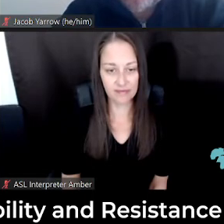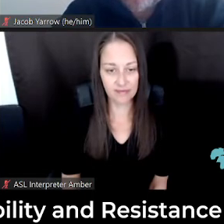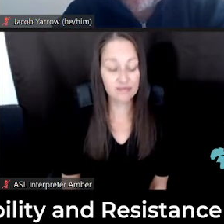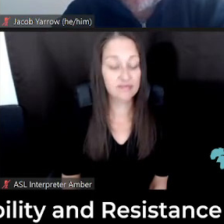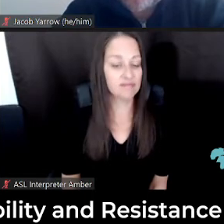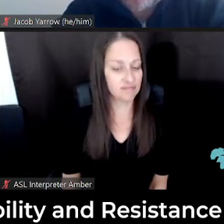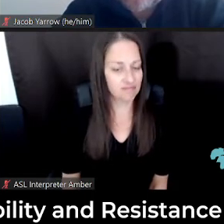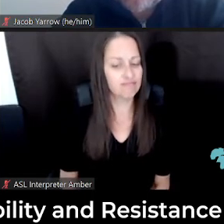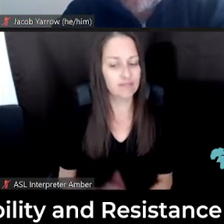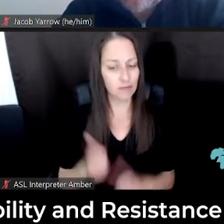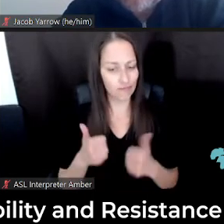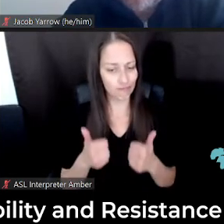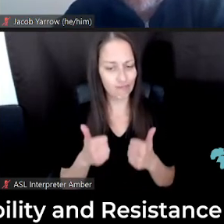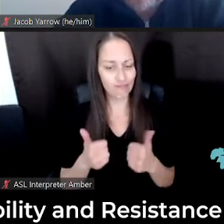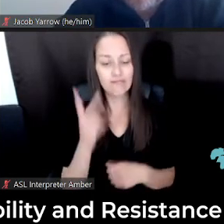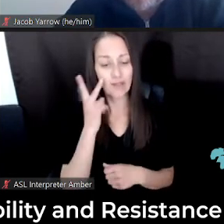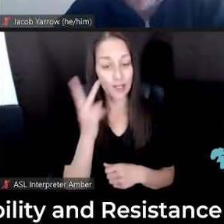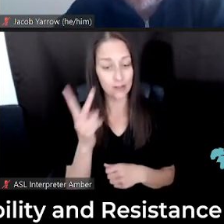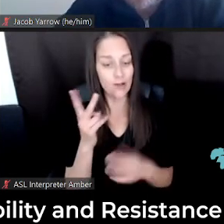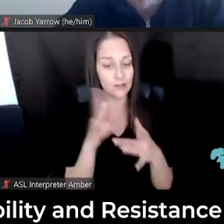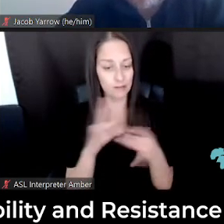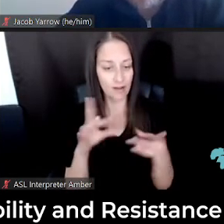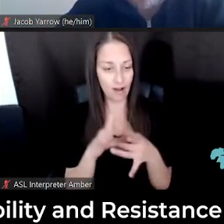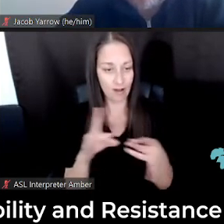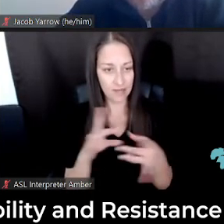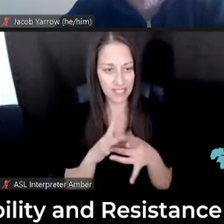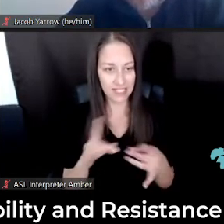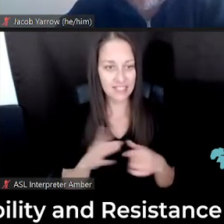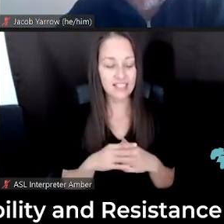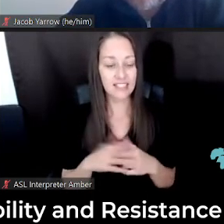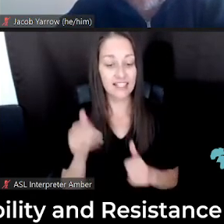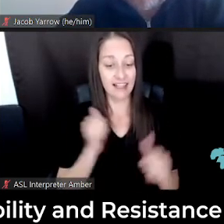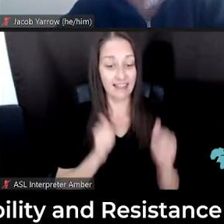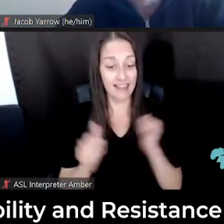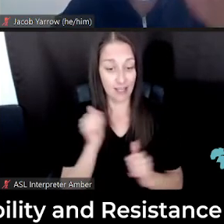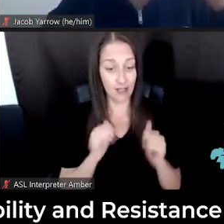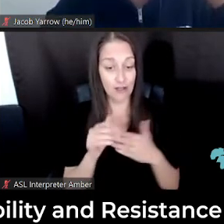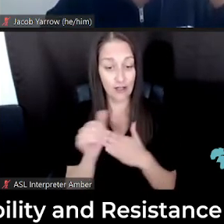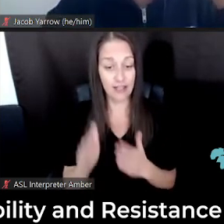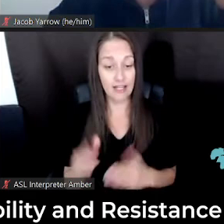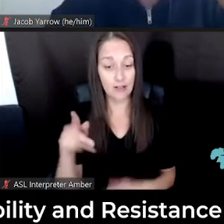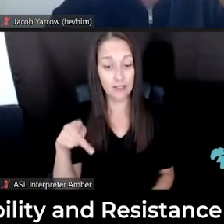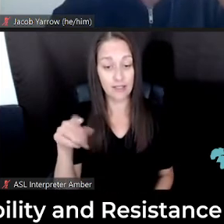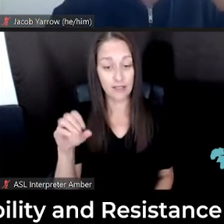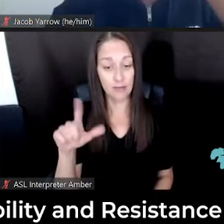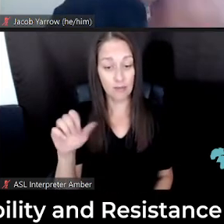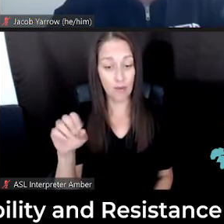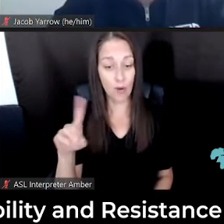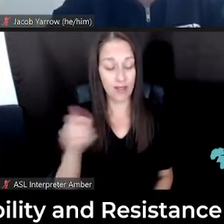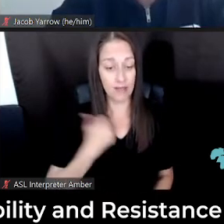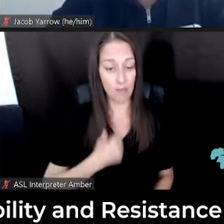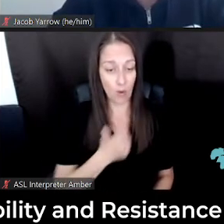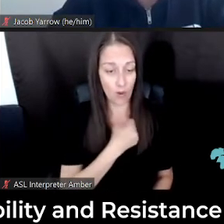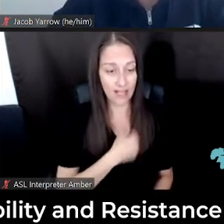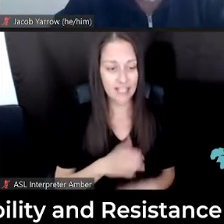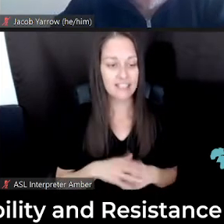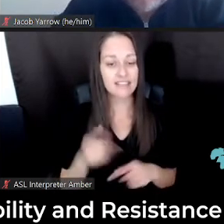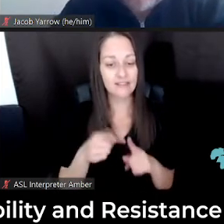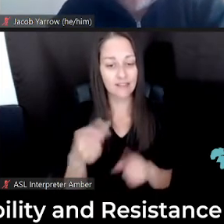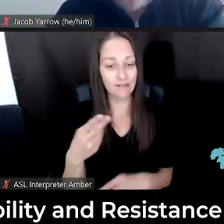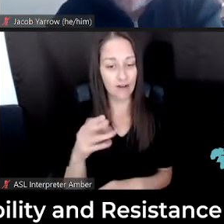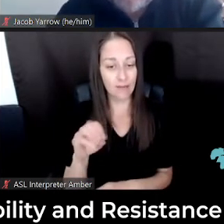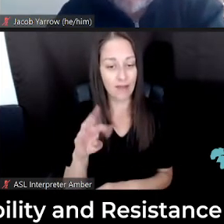Excellent. I see a couple in there, theater leaders in Poland from Howard, some particular artists that you're working with these